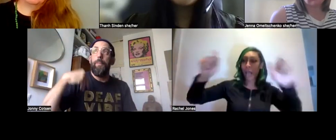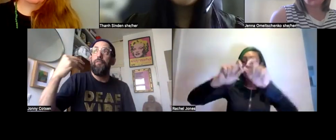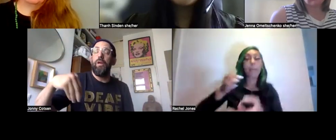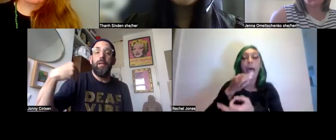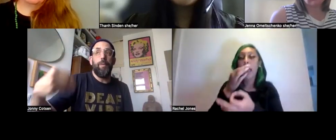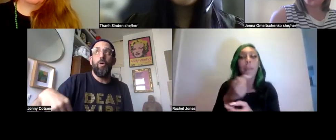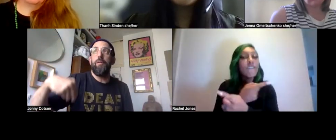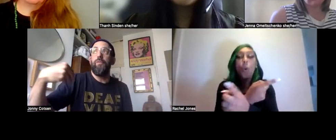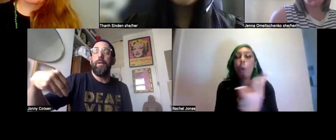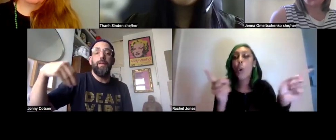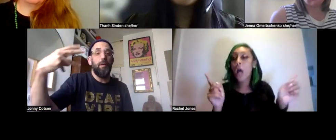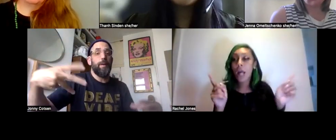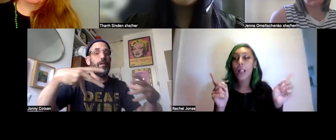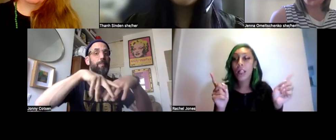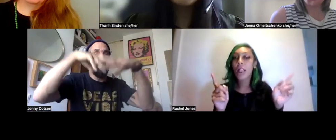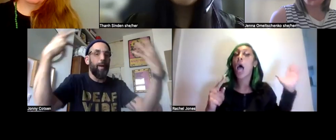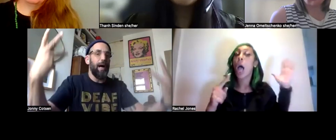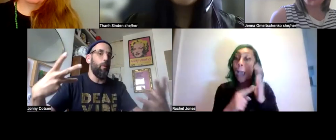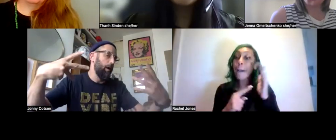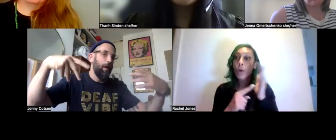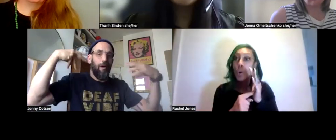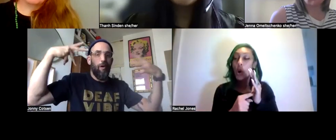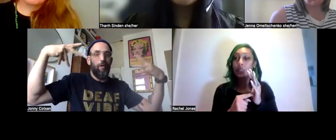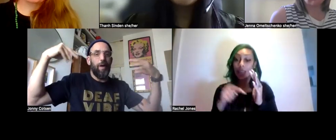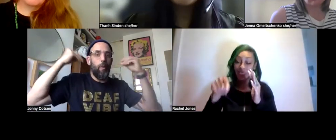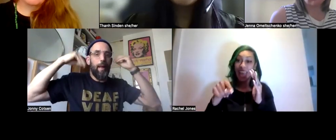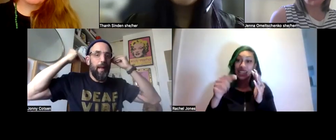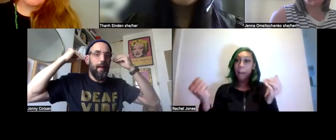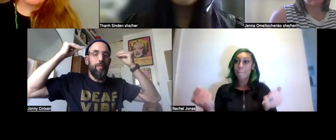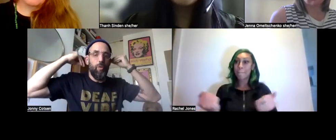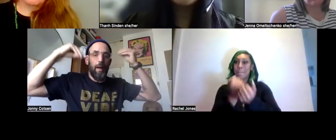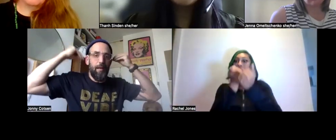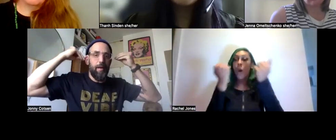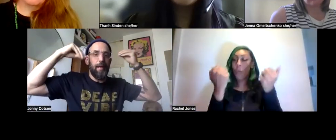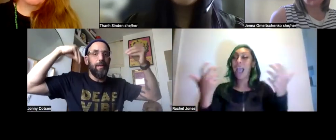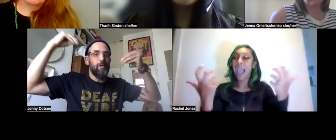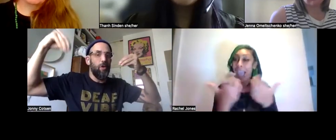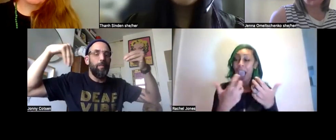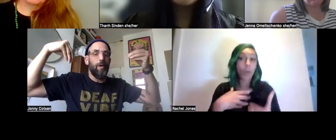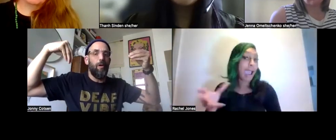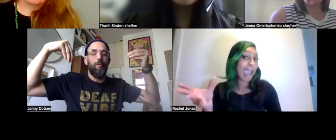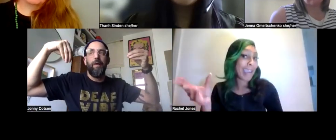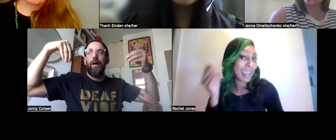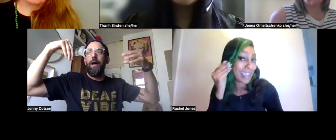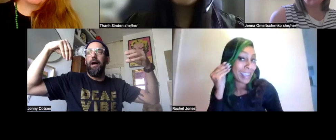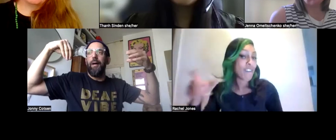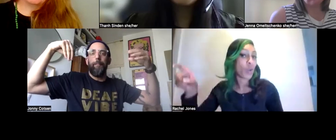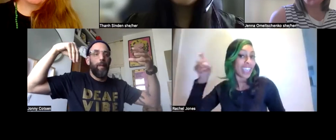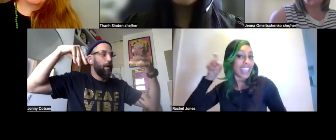everyone. But it's really important for me, the subtitle plays the power of how I hear through my hearing aid in terms of